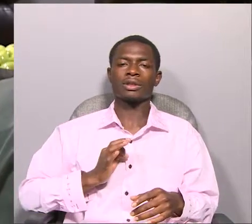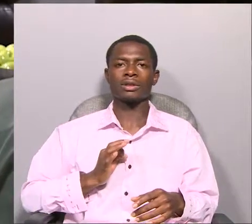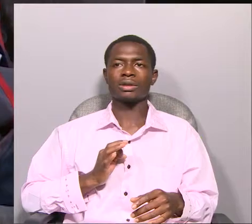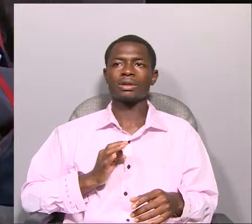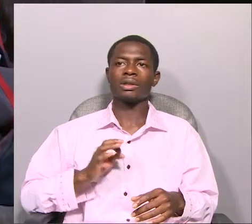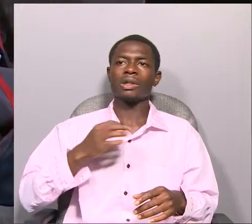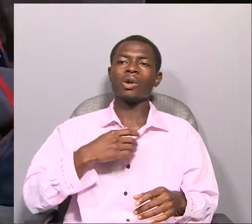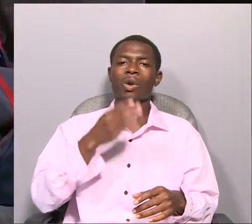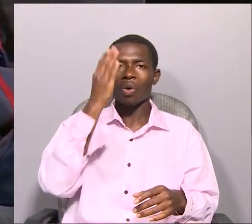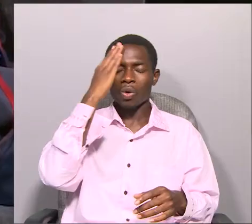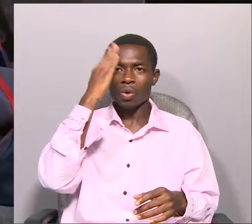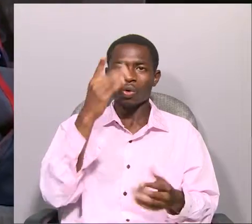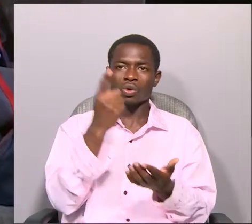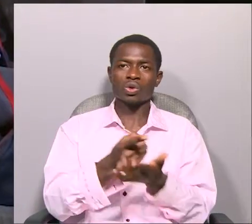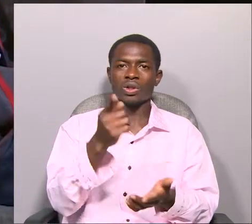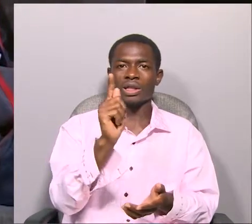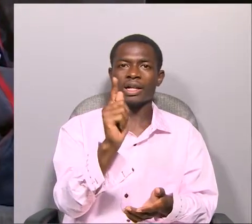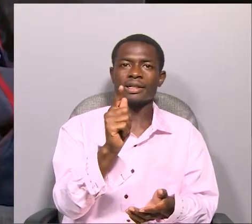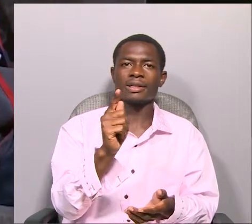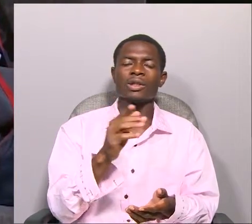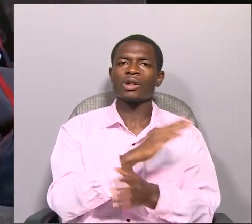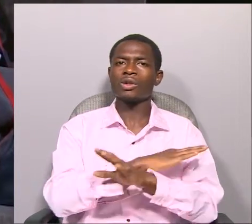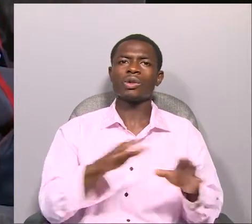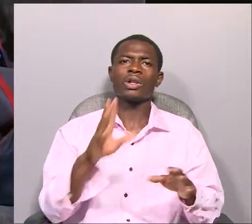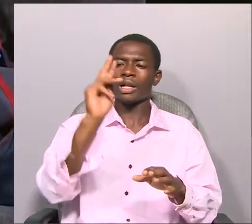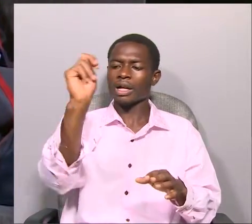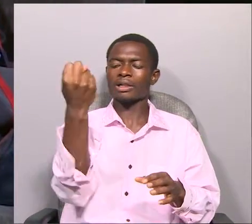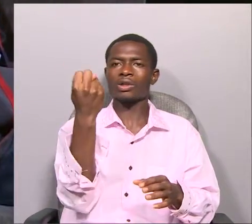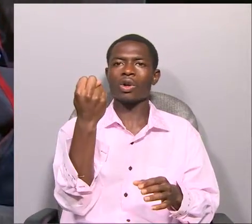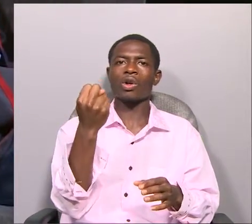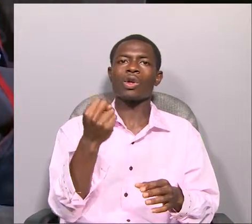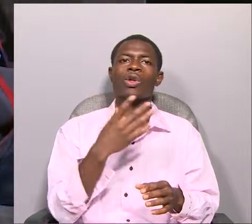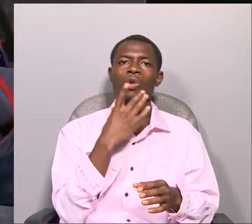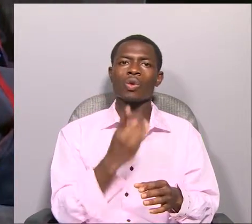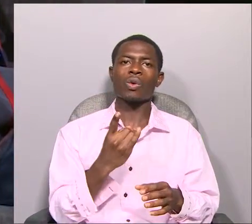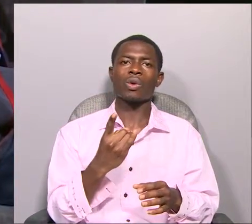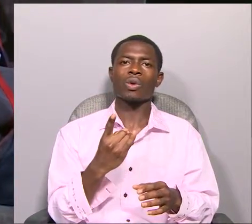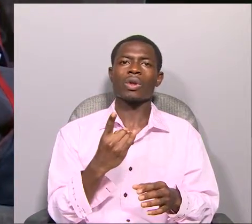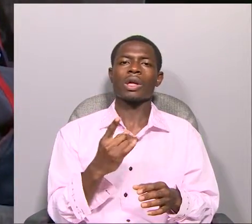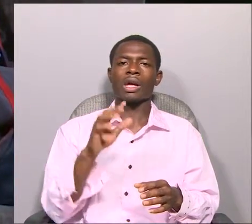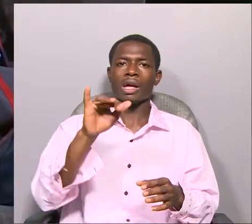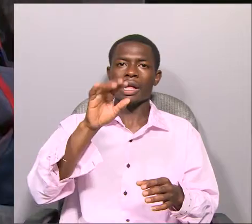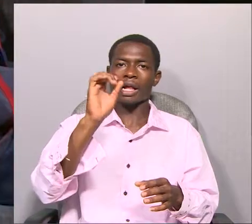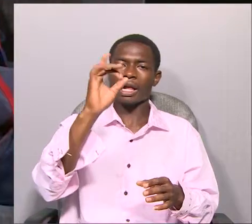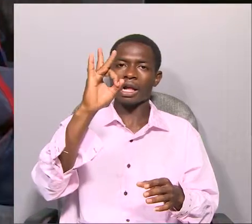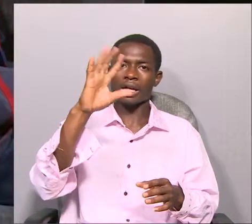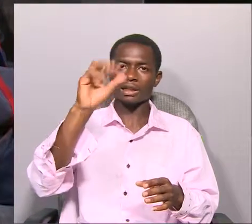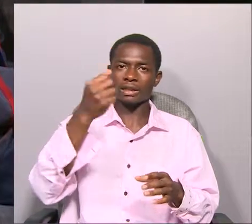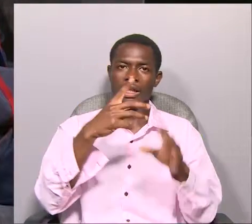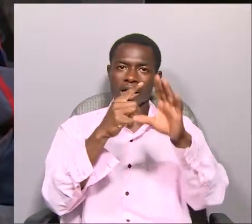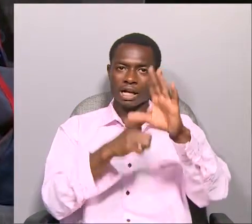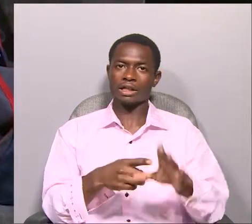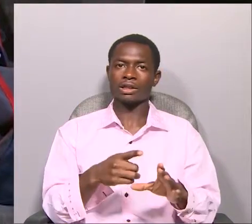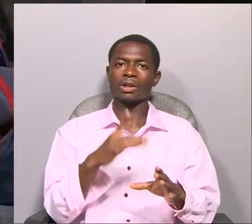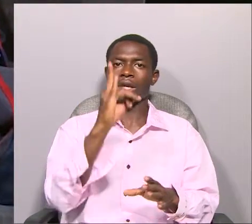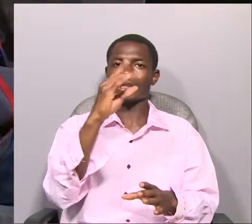that. Mm-hmm. In fact, whoever does that is not part and parcel of the National Youth Council, because mm-hmm. national means